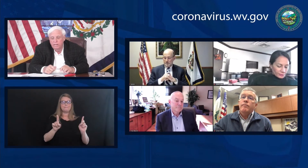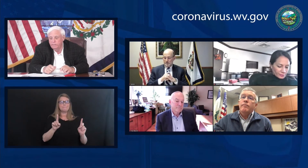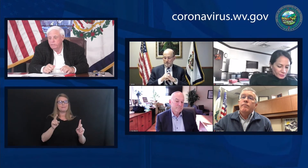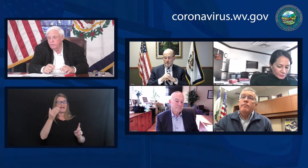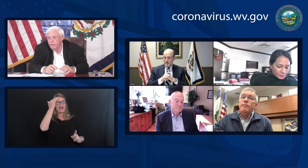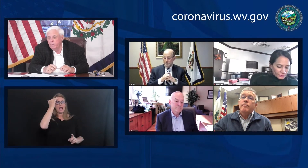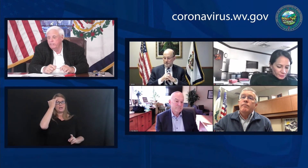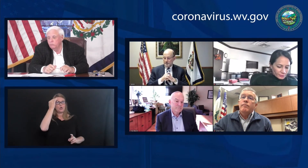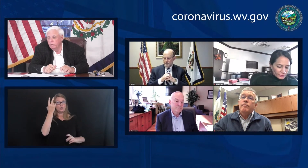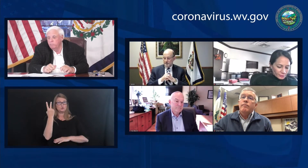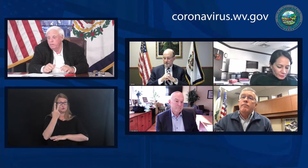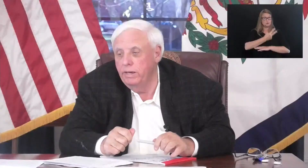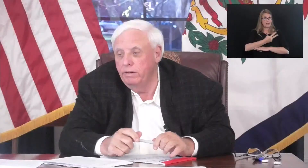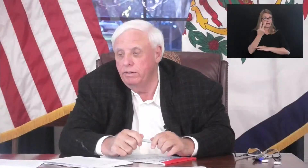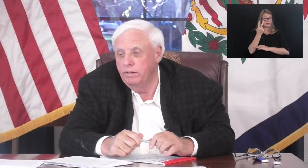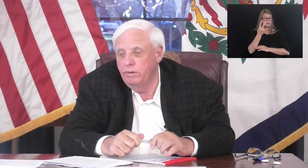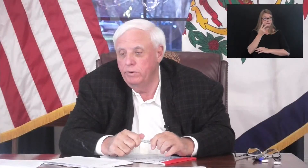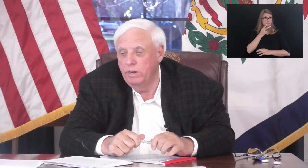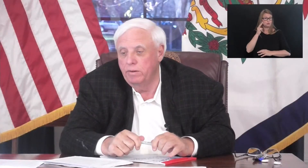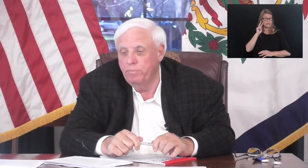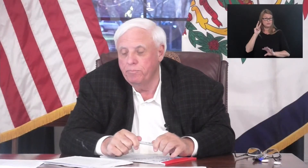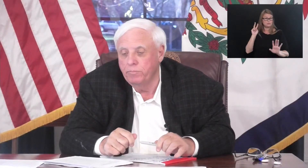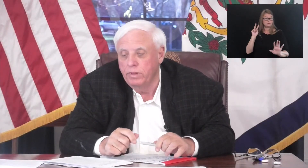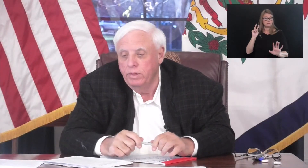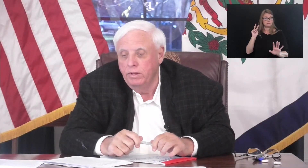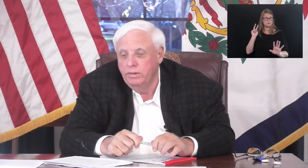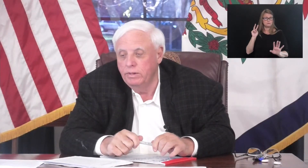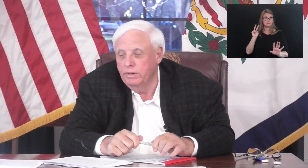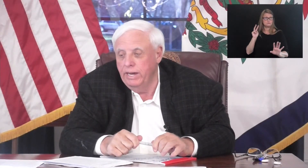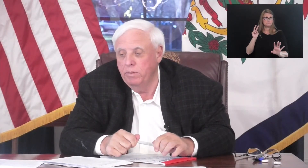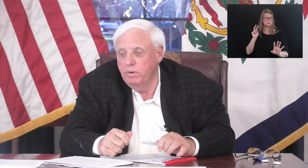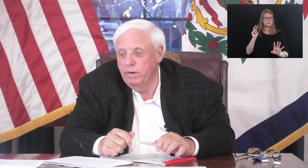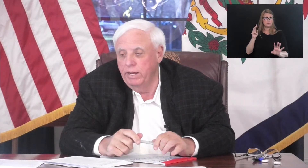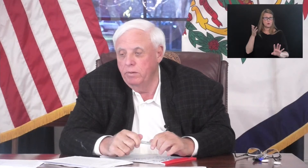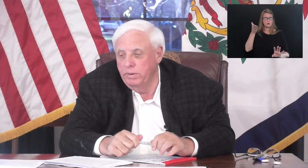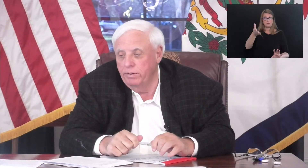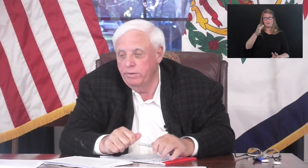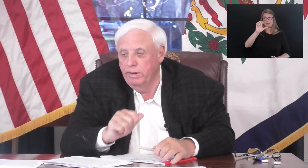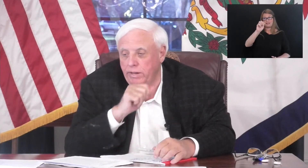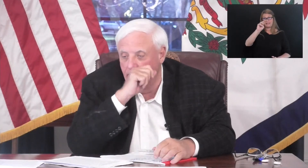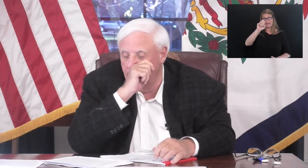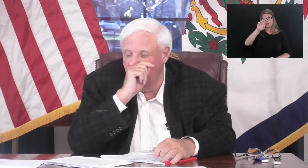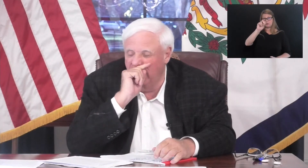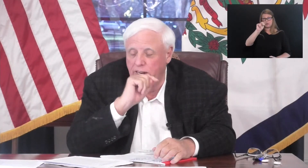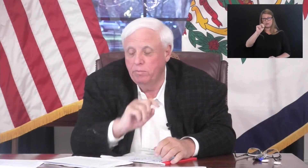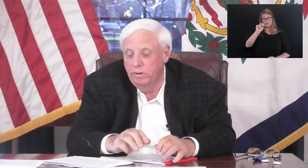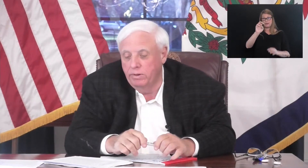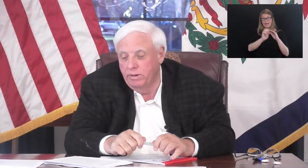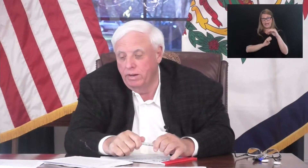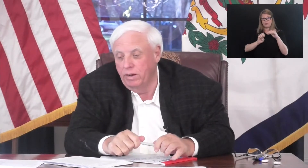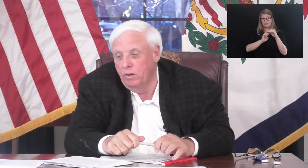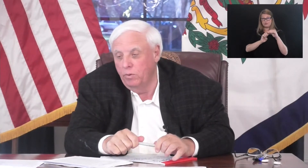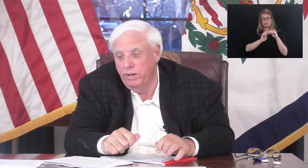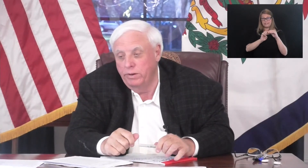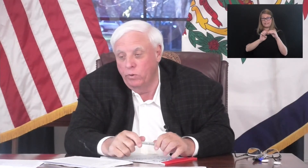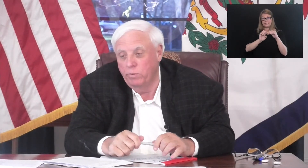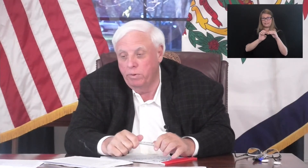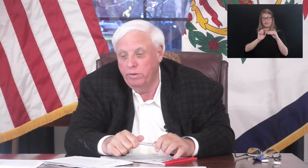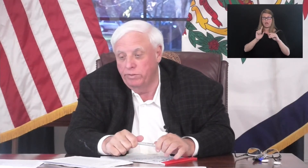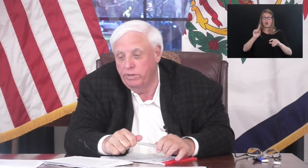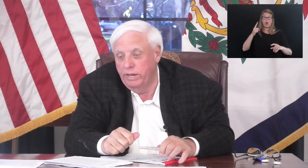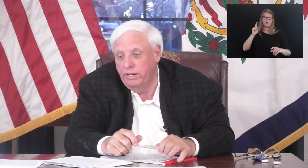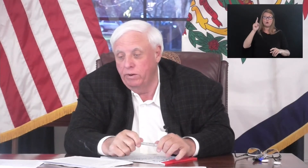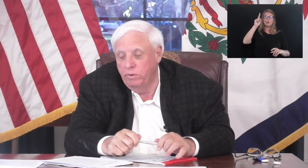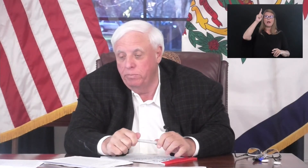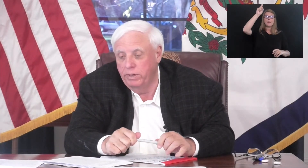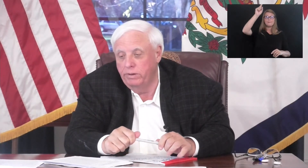the last 2 days we've been to Cameron Elementary in Cameron, all the way in the northern part